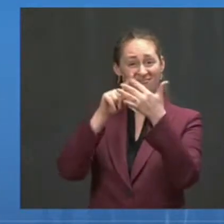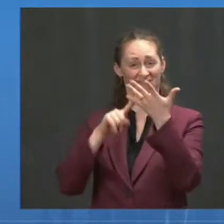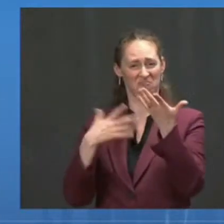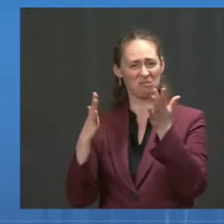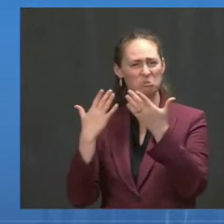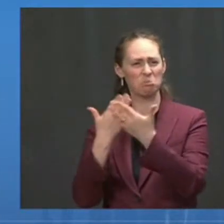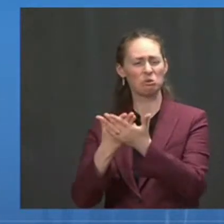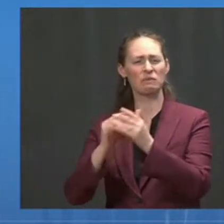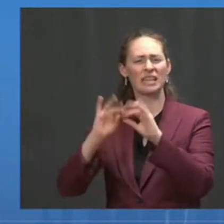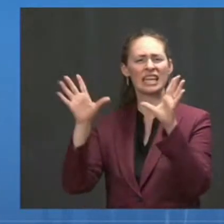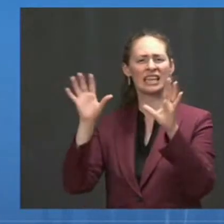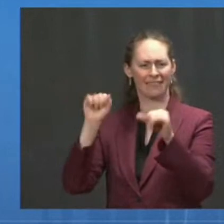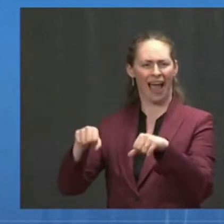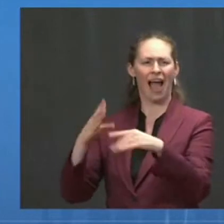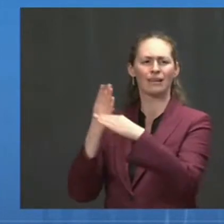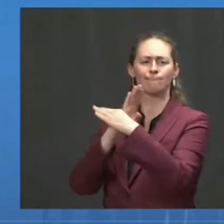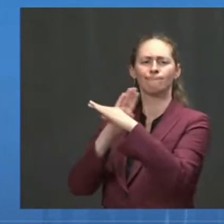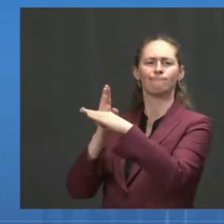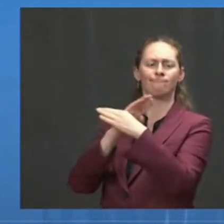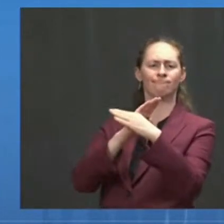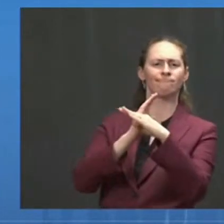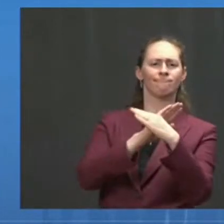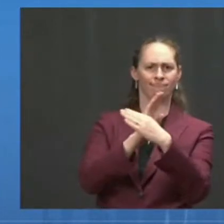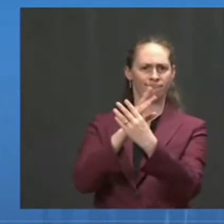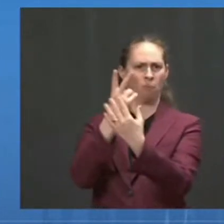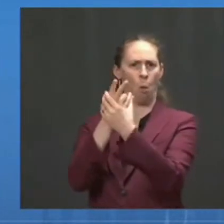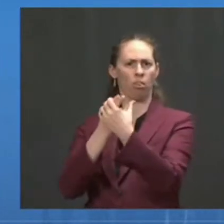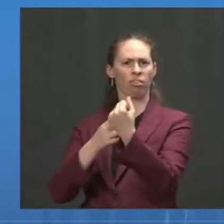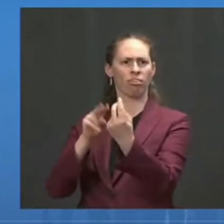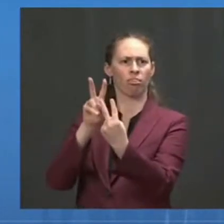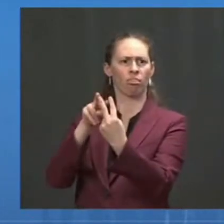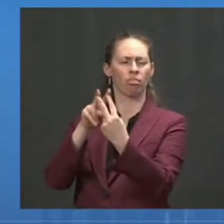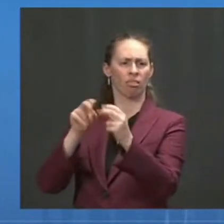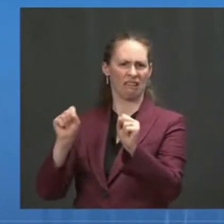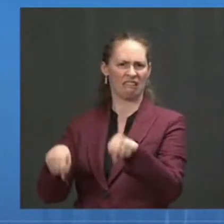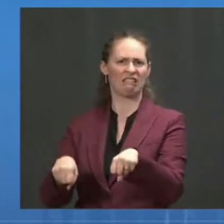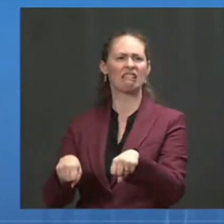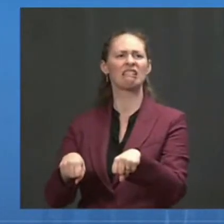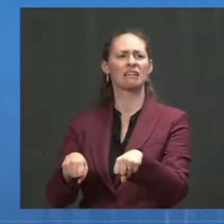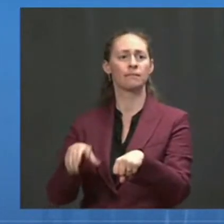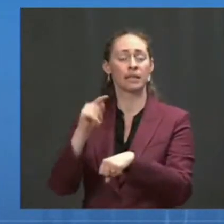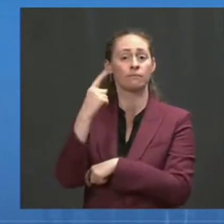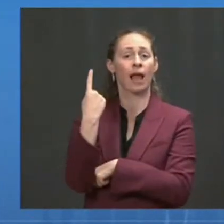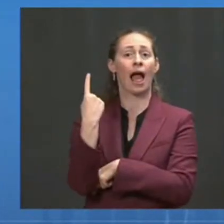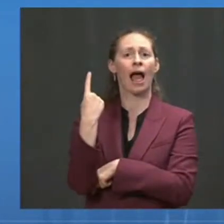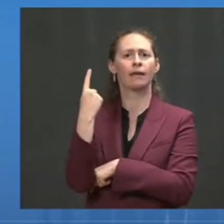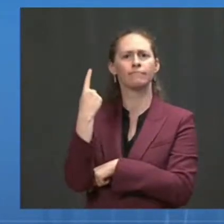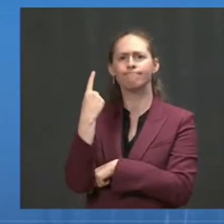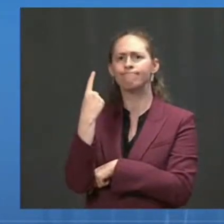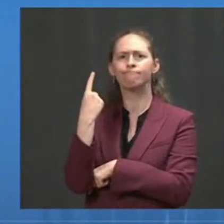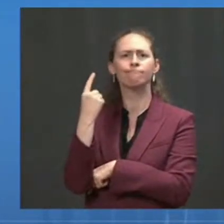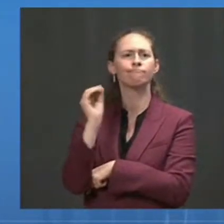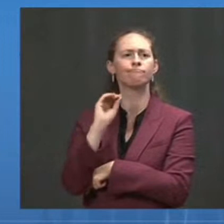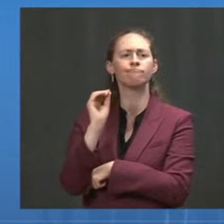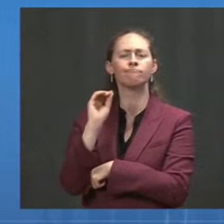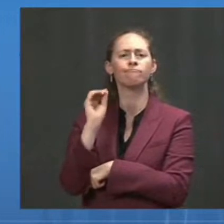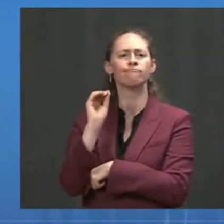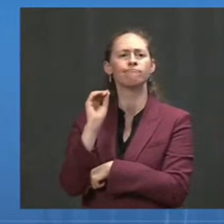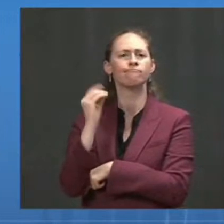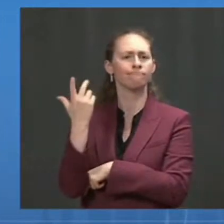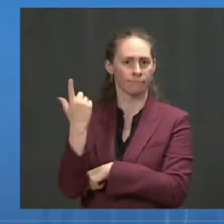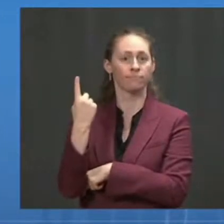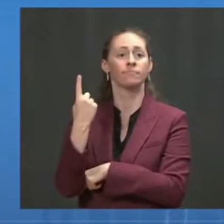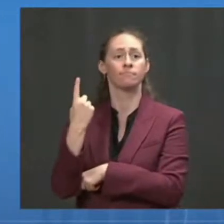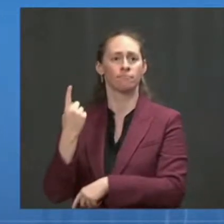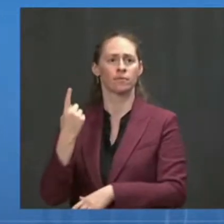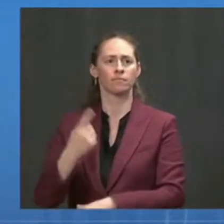SARS-CoV-2 Delta variant. There was one glaring missing check in previous iterations of this,